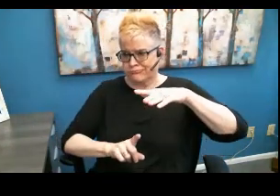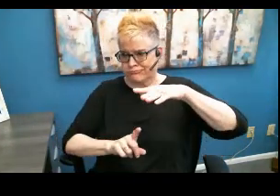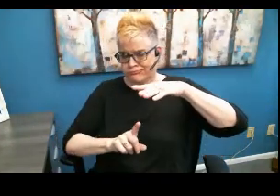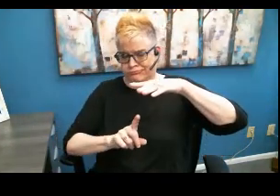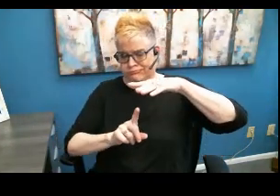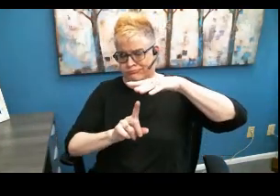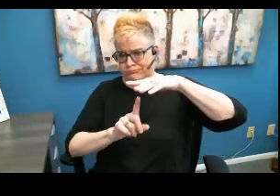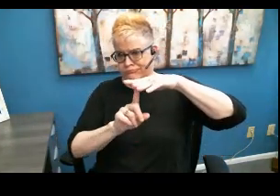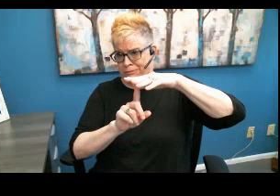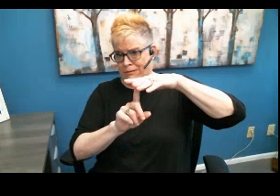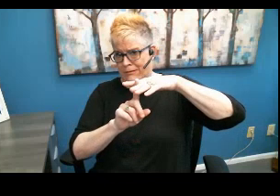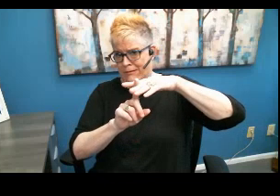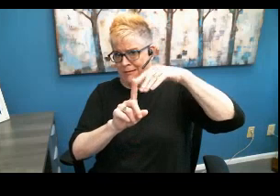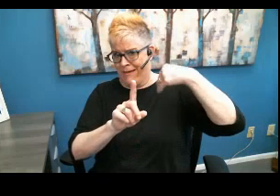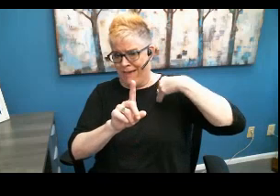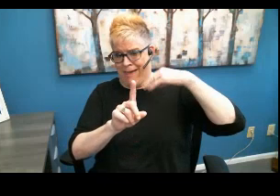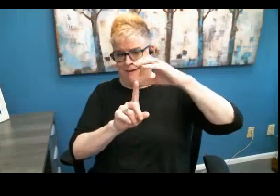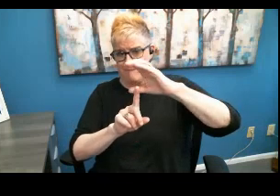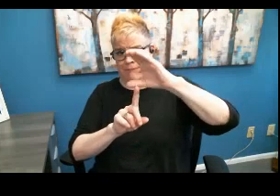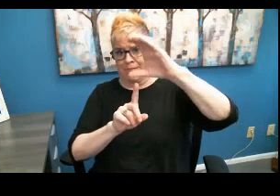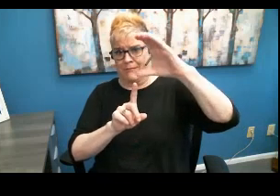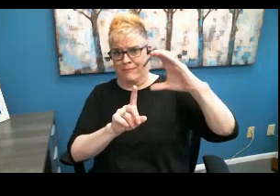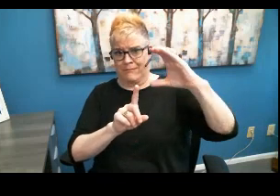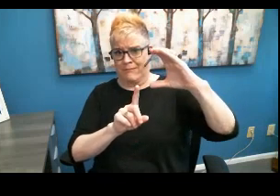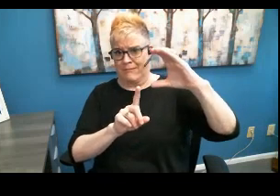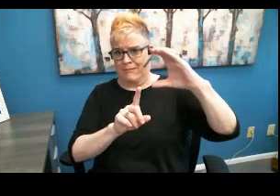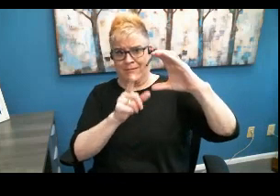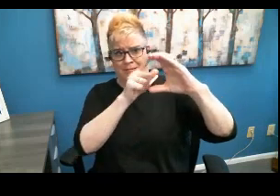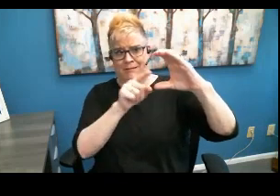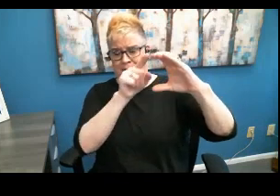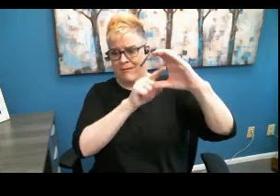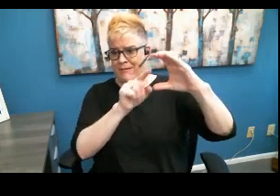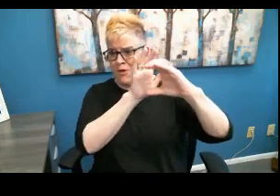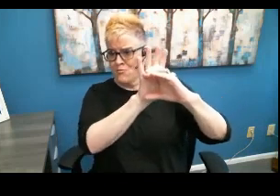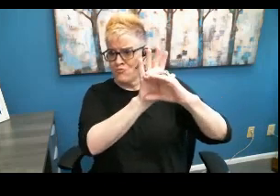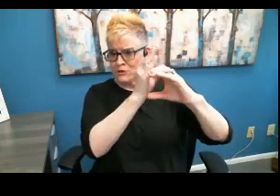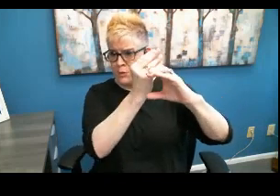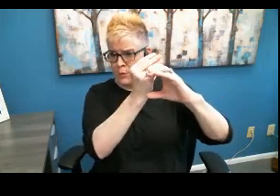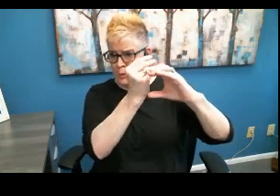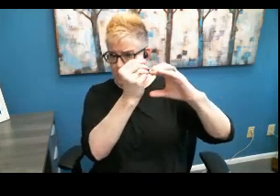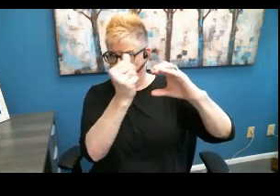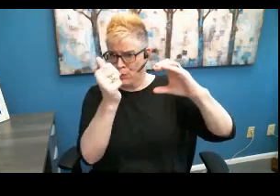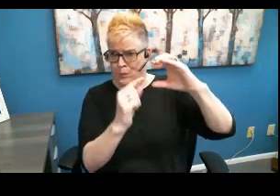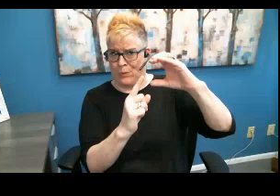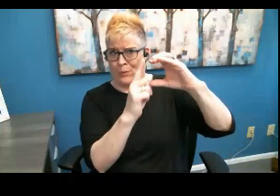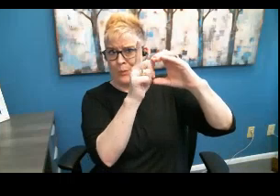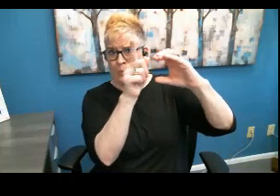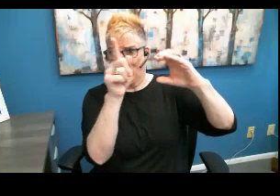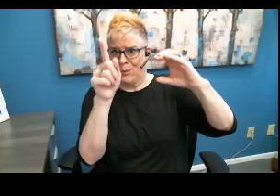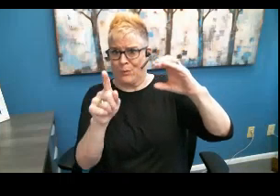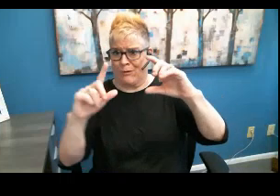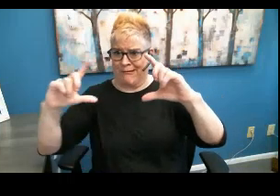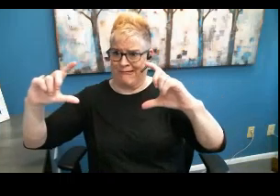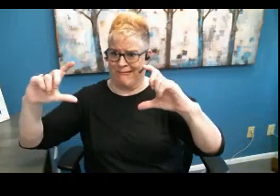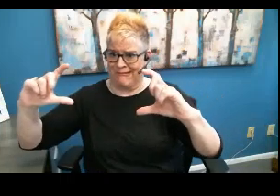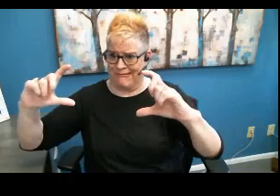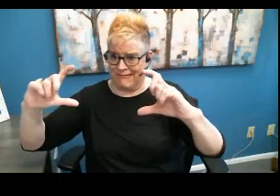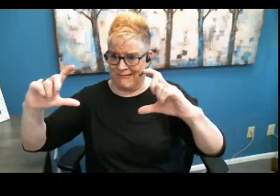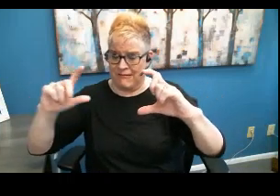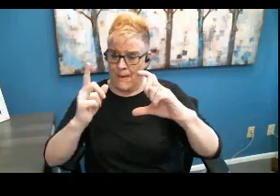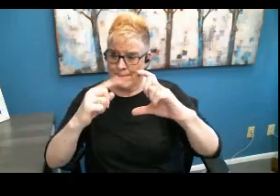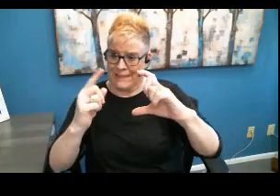There's a couple valves here, and takes the pressure down, goes through the meter, and then on the outlet would go into the house to